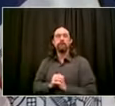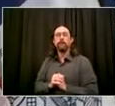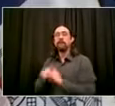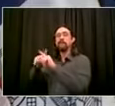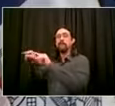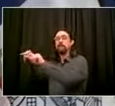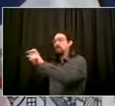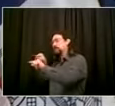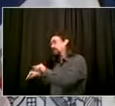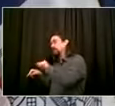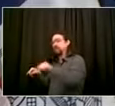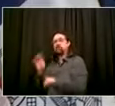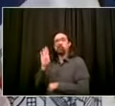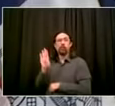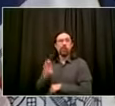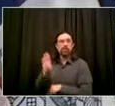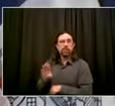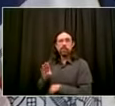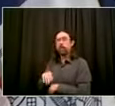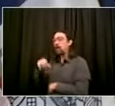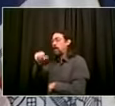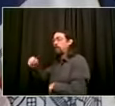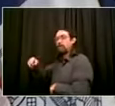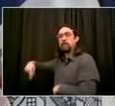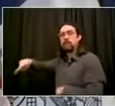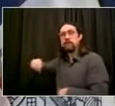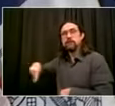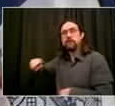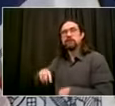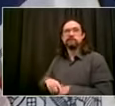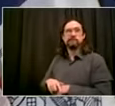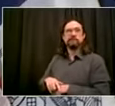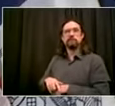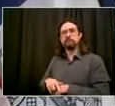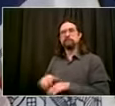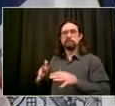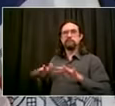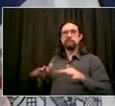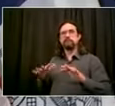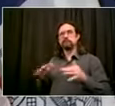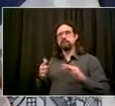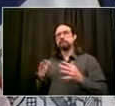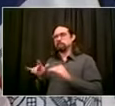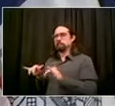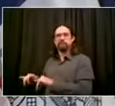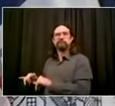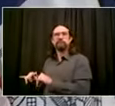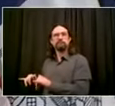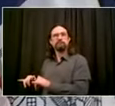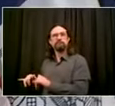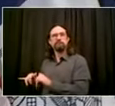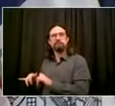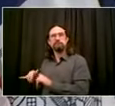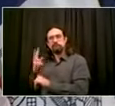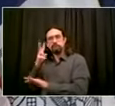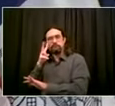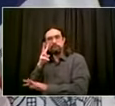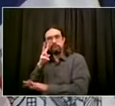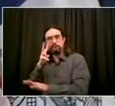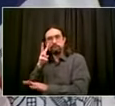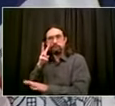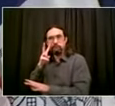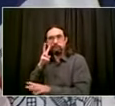quickly, that if folks go out and get tested, that we can get through this quickly. If folks do the social distancing and wear the mask, we can get